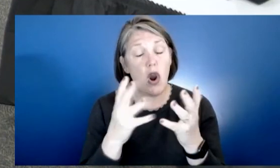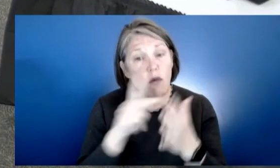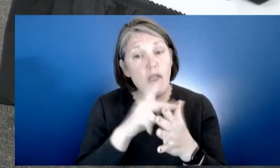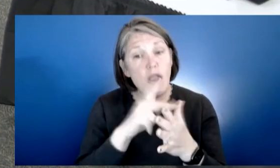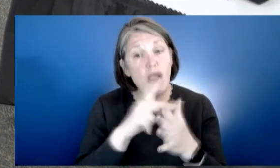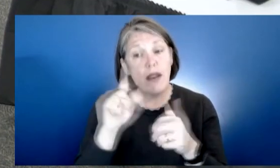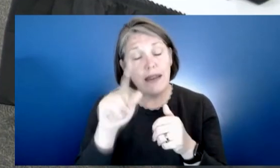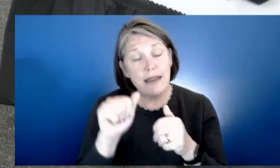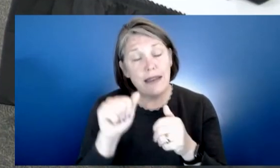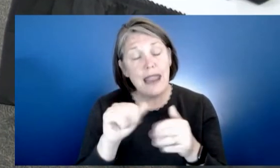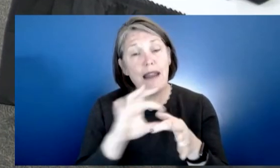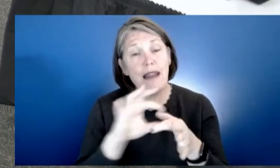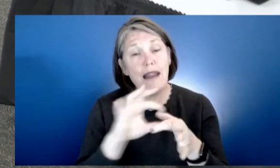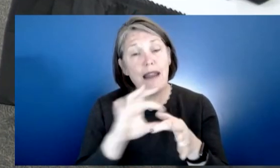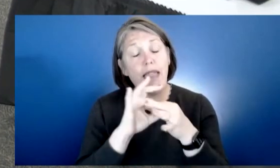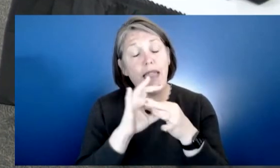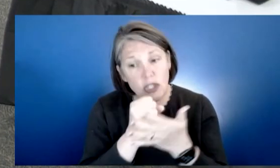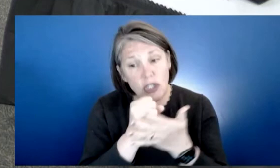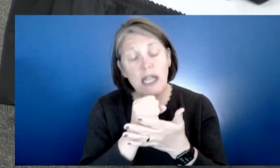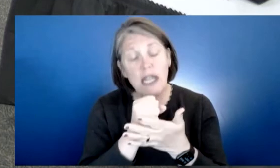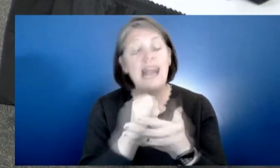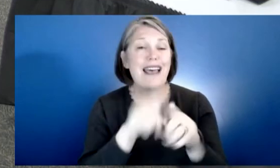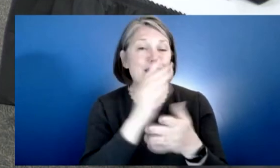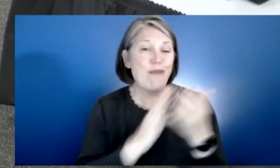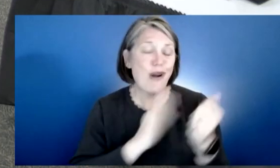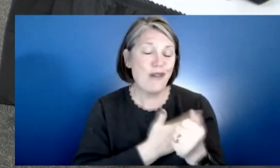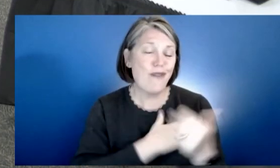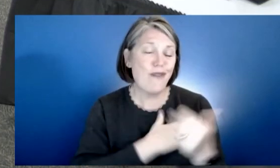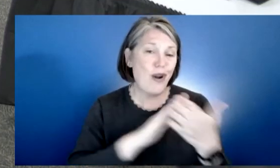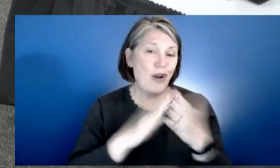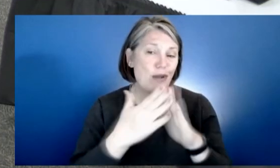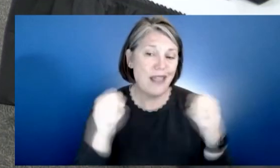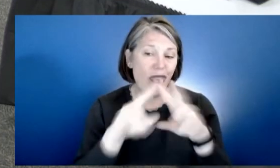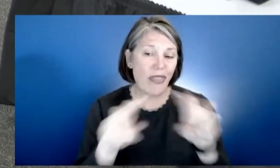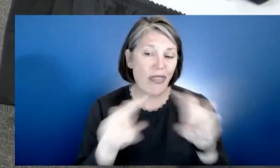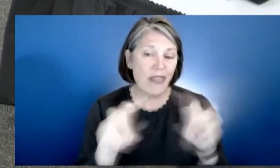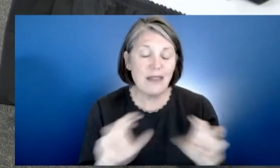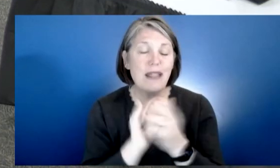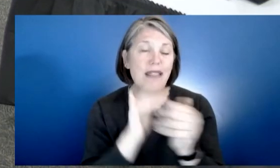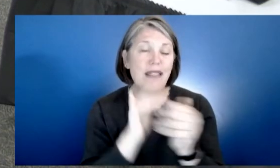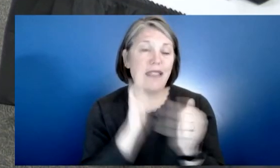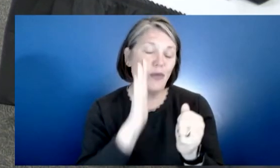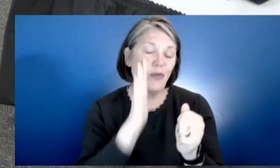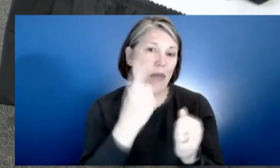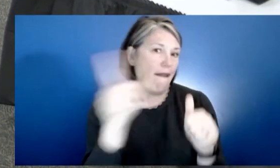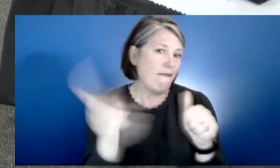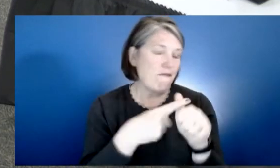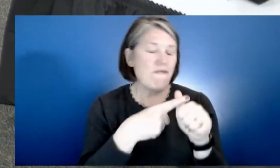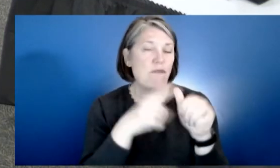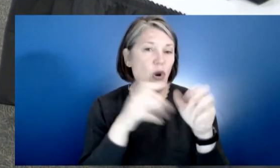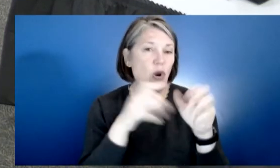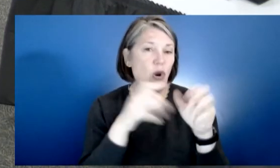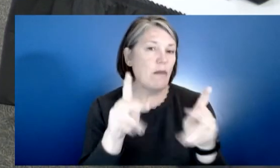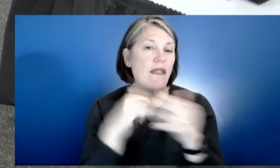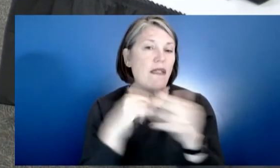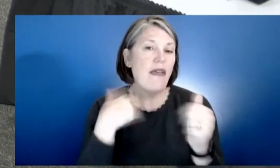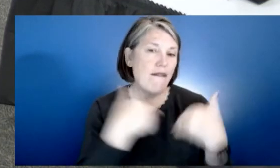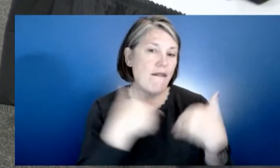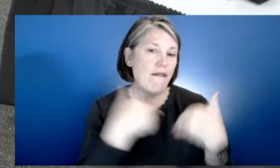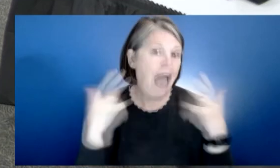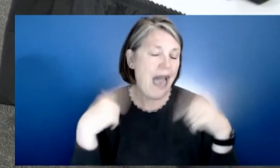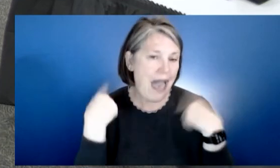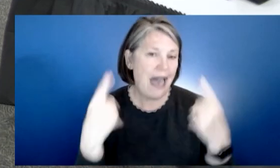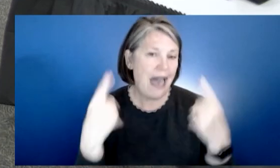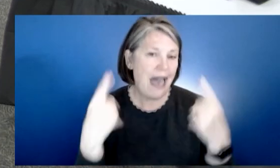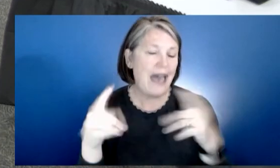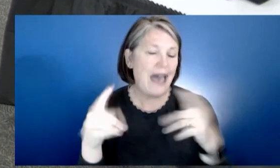collection, qualitative data collection as part of our community health assessment. This would be one of the first opportunities that we've had to do that